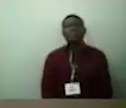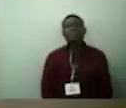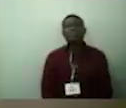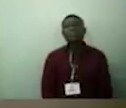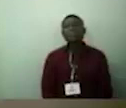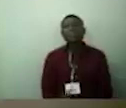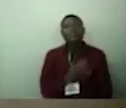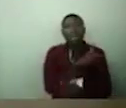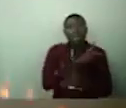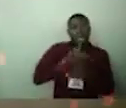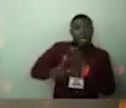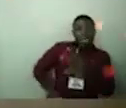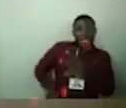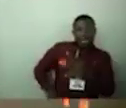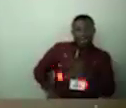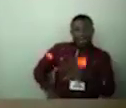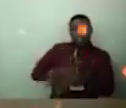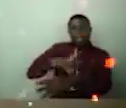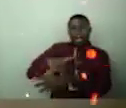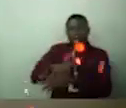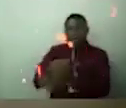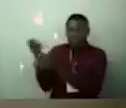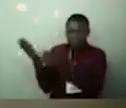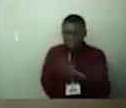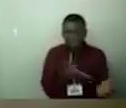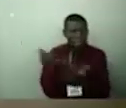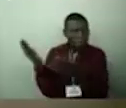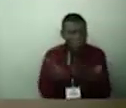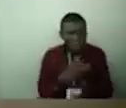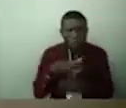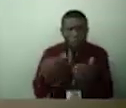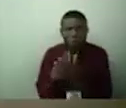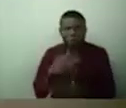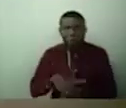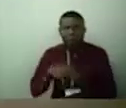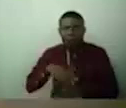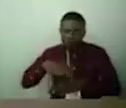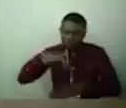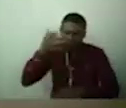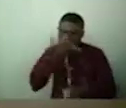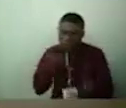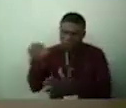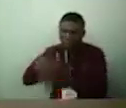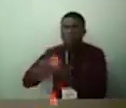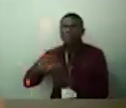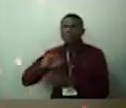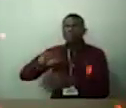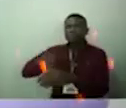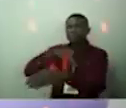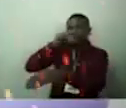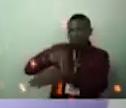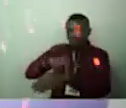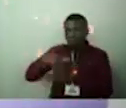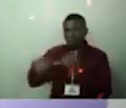the kings of the earth will bring their splendor, they will bring their glory into the nation, and the glory and the honor